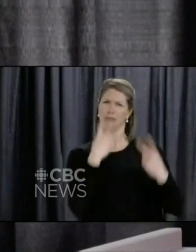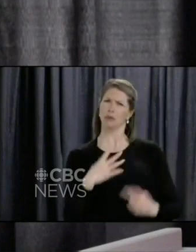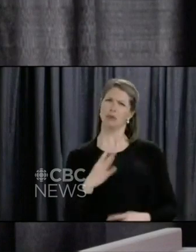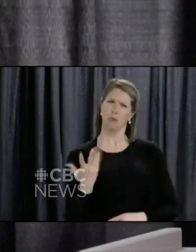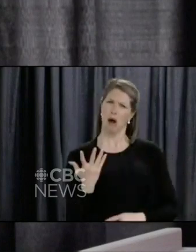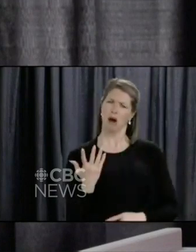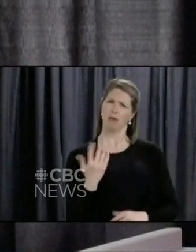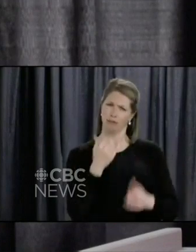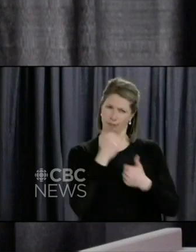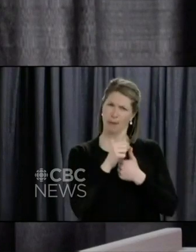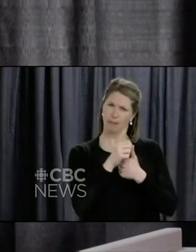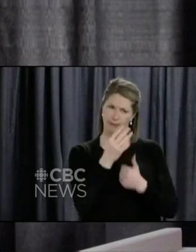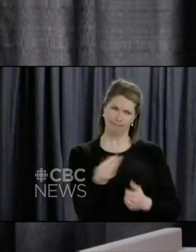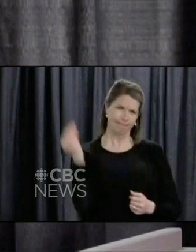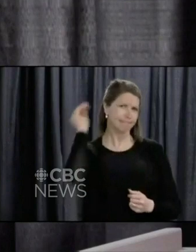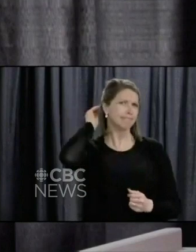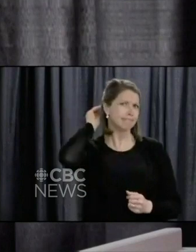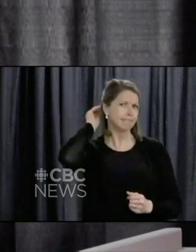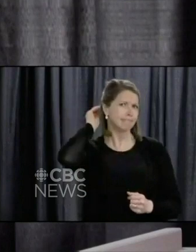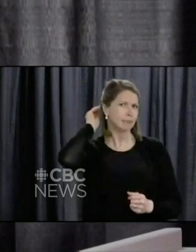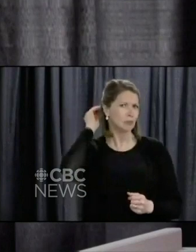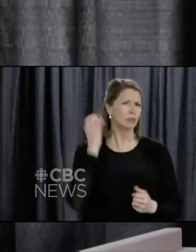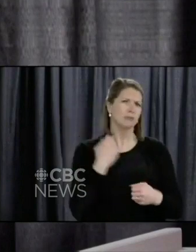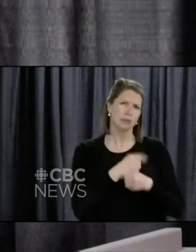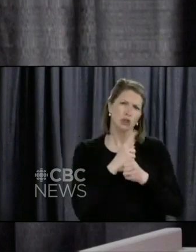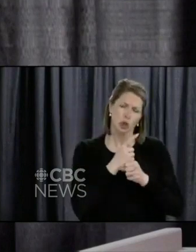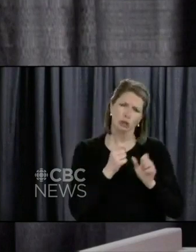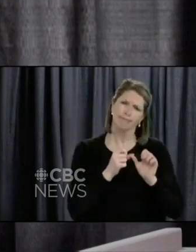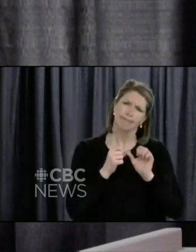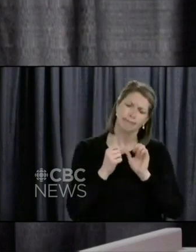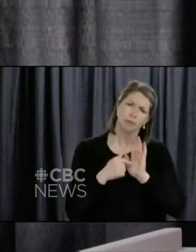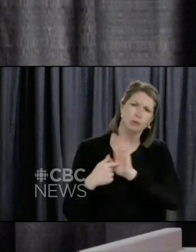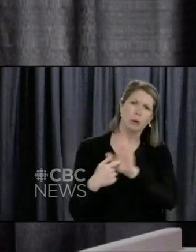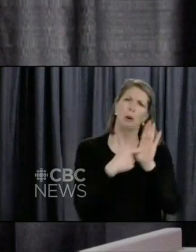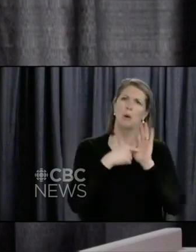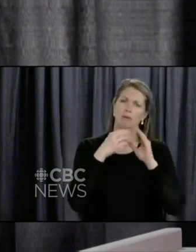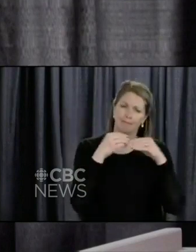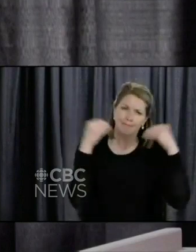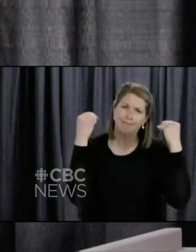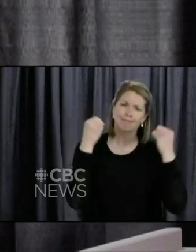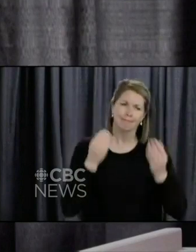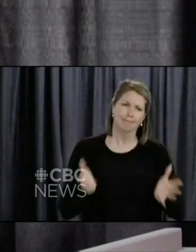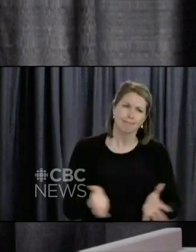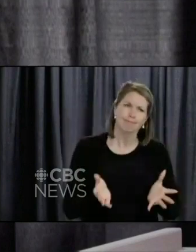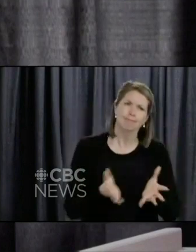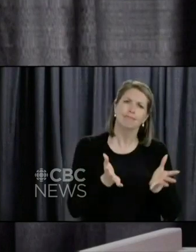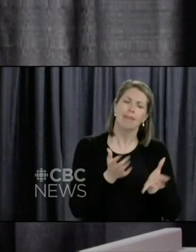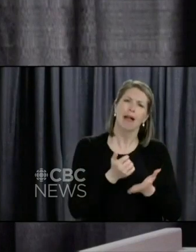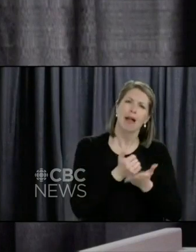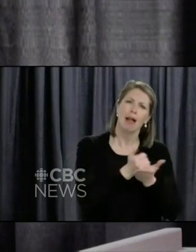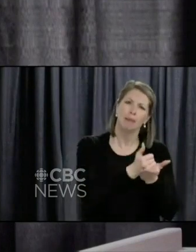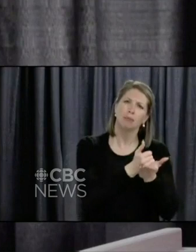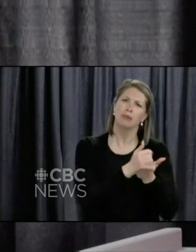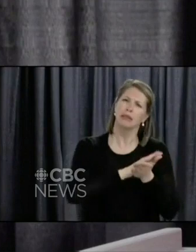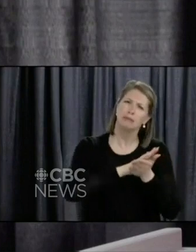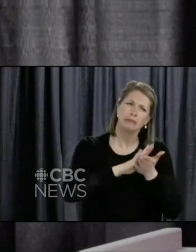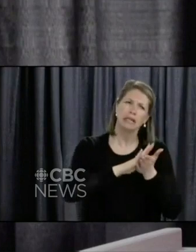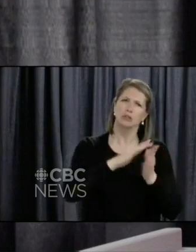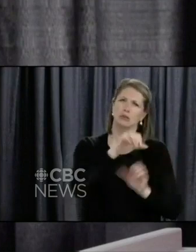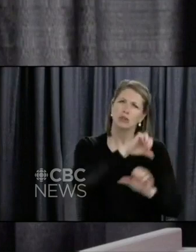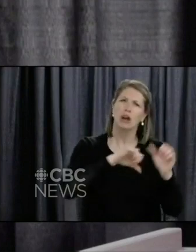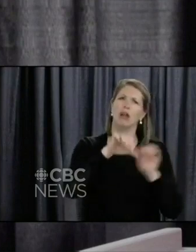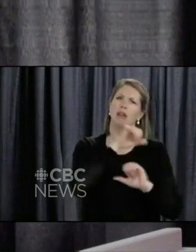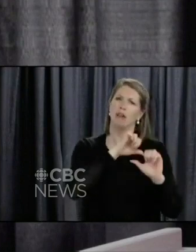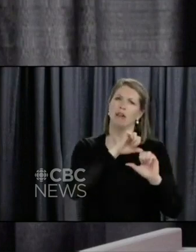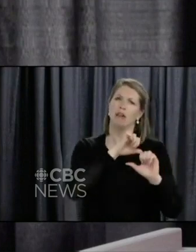is ever wasted. Please continue to protect your loved ones, yourselves, and our most vulnerable populations by